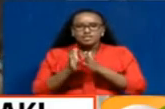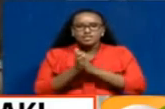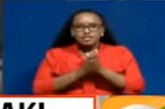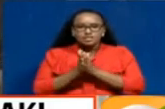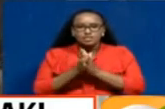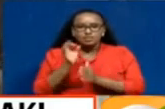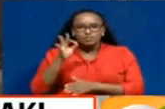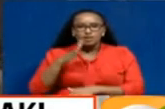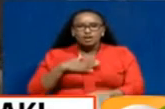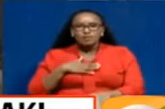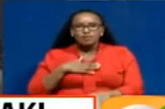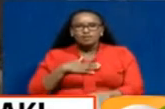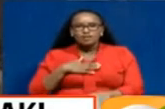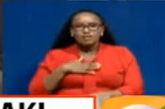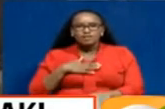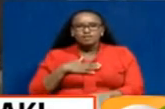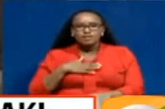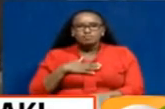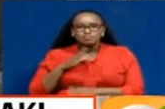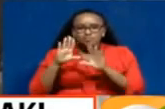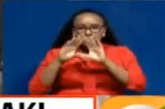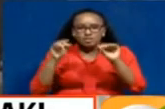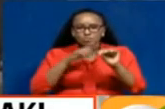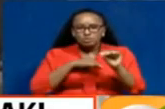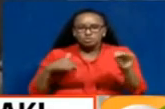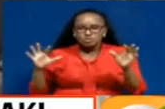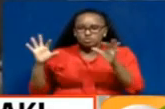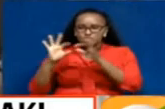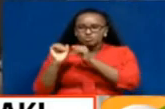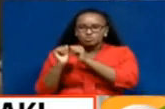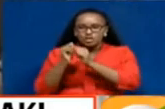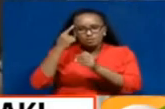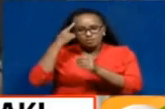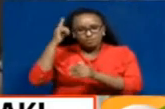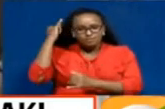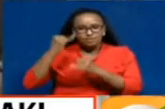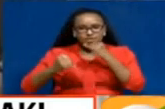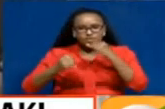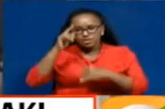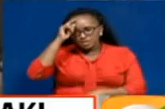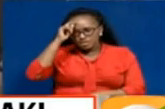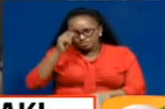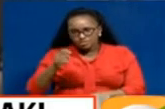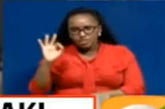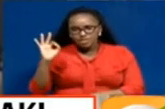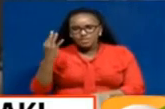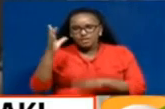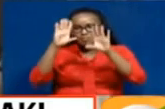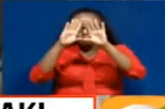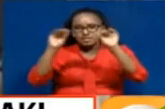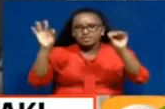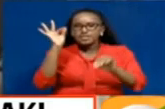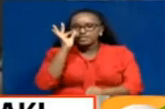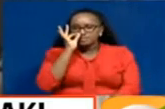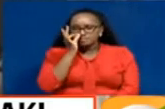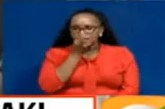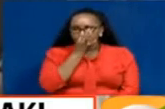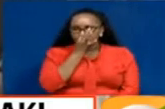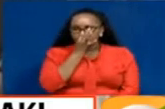populations. As we gather here to pay our last respect to the third president of